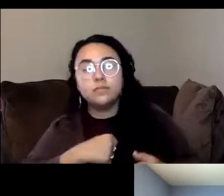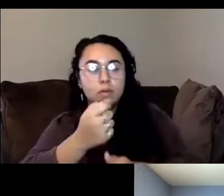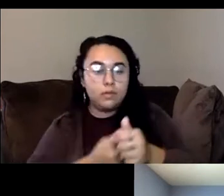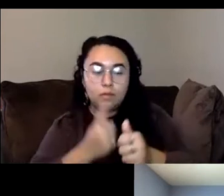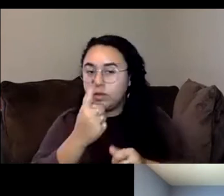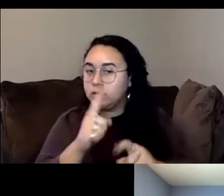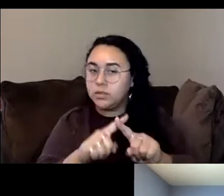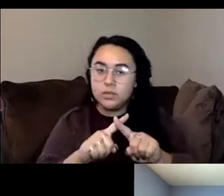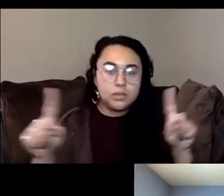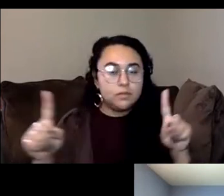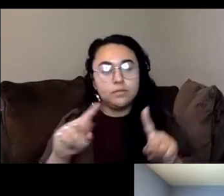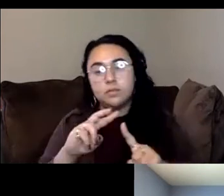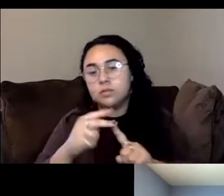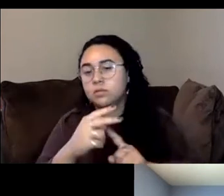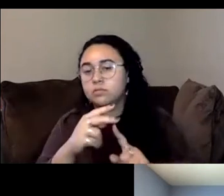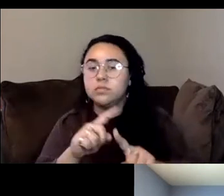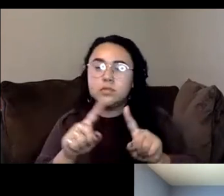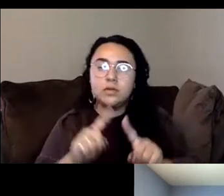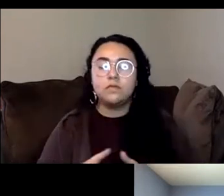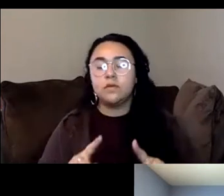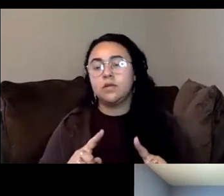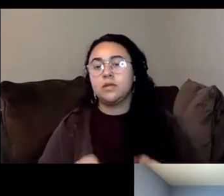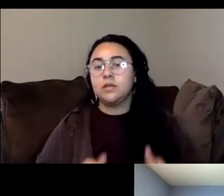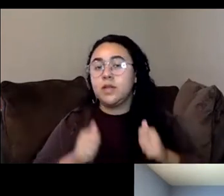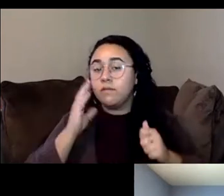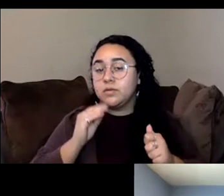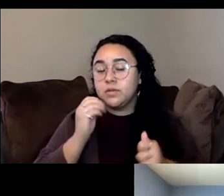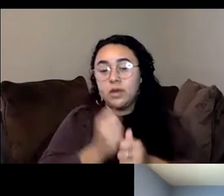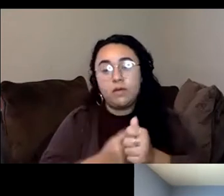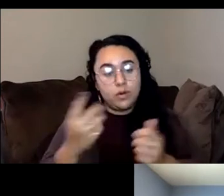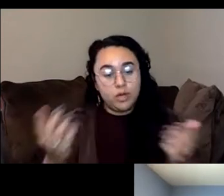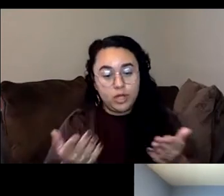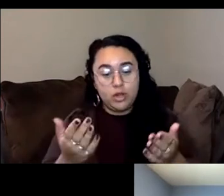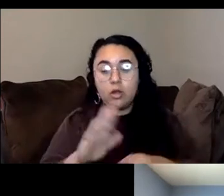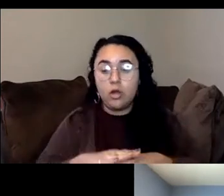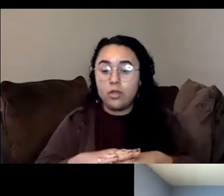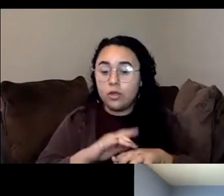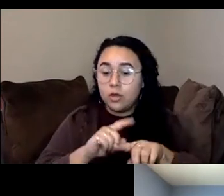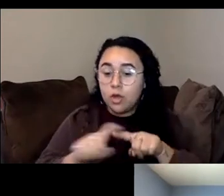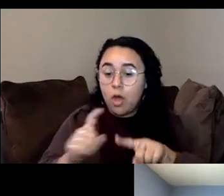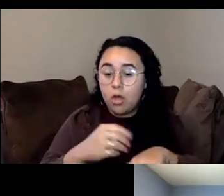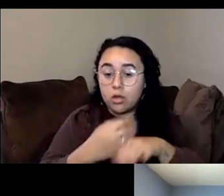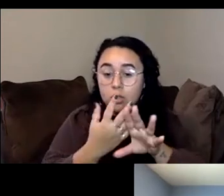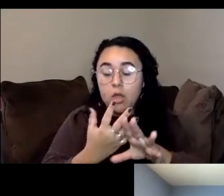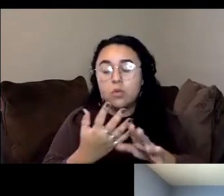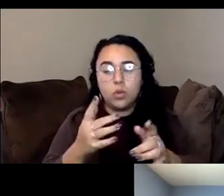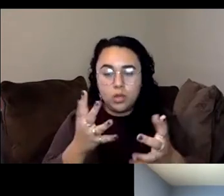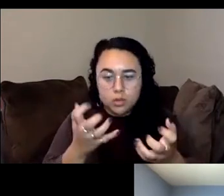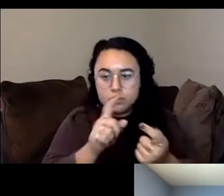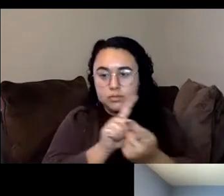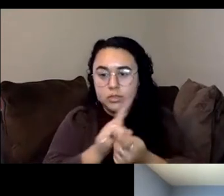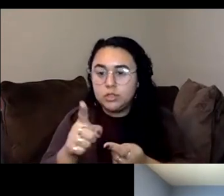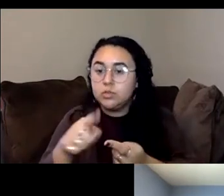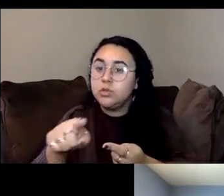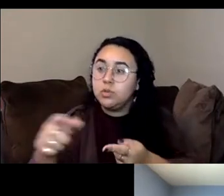all come from different walks of life. And so everyone on this call, we would love to meet you, and we would love for you to introduce us to partners that we may